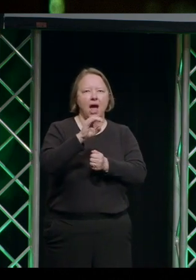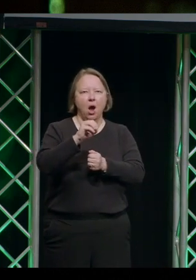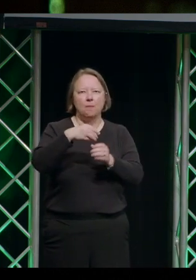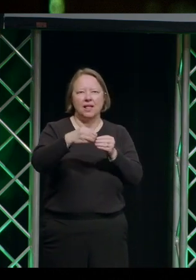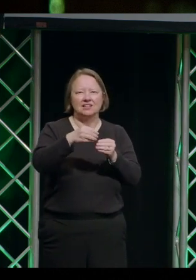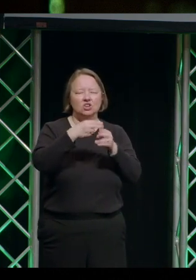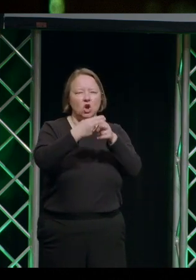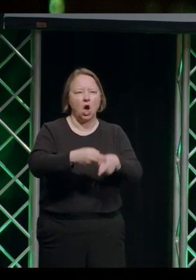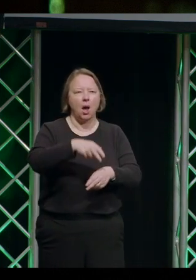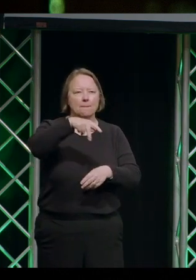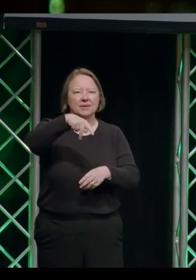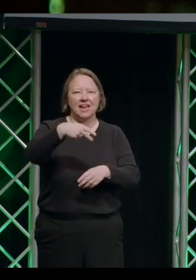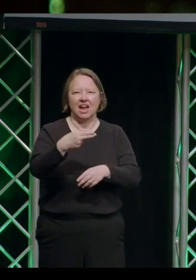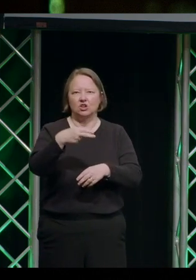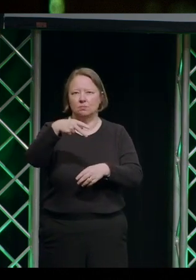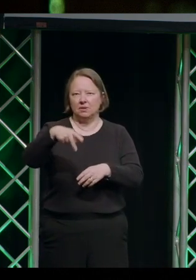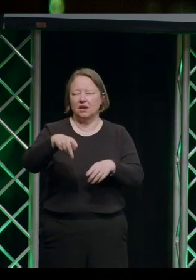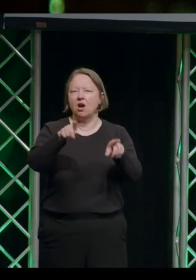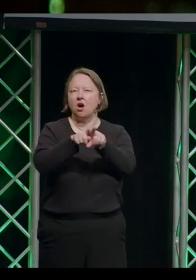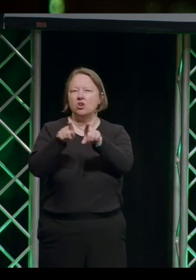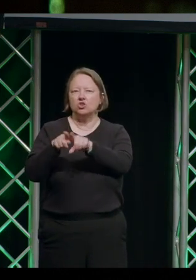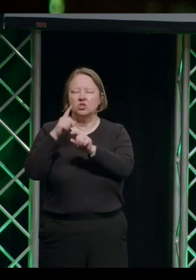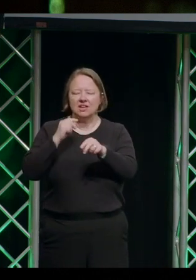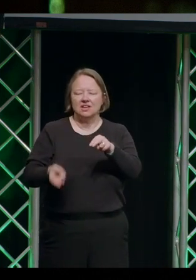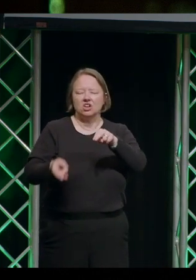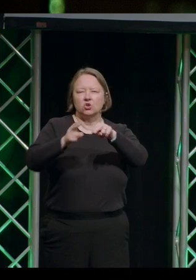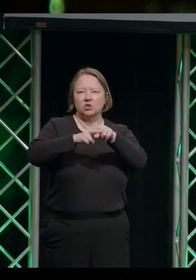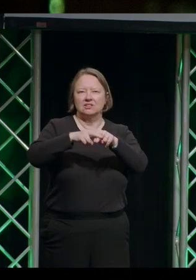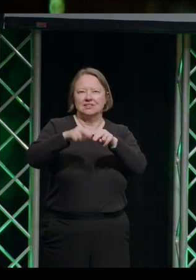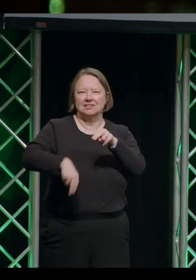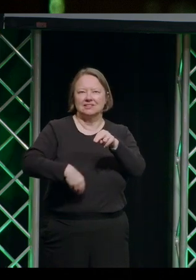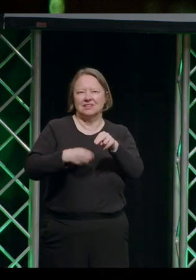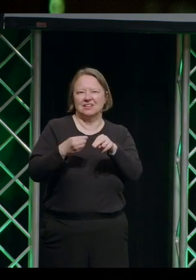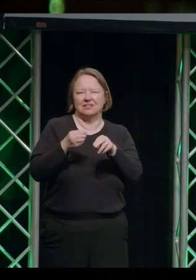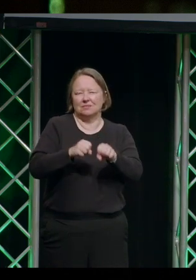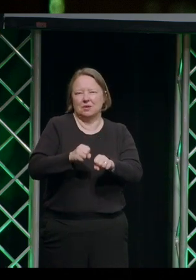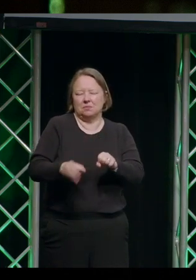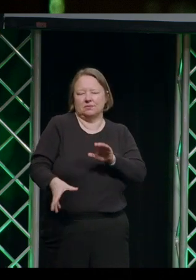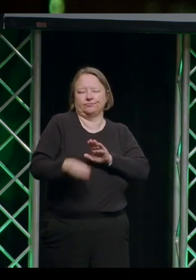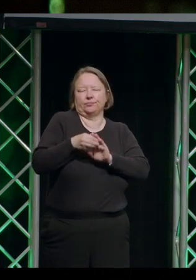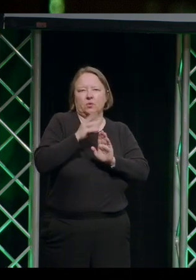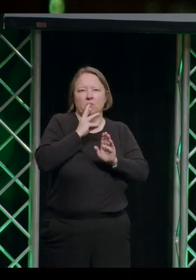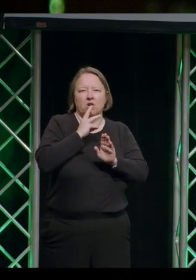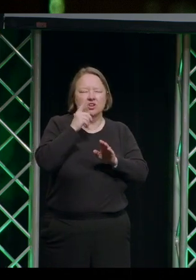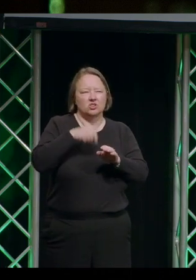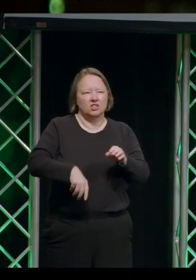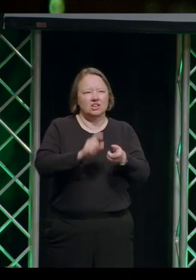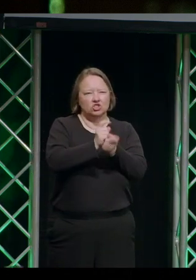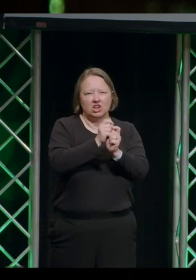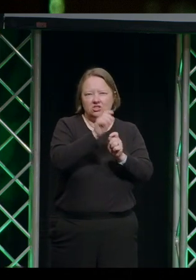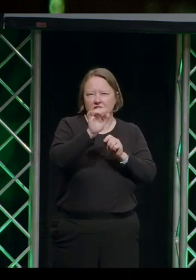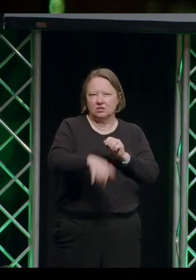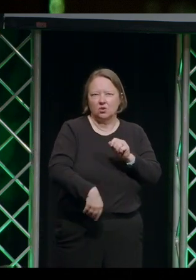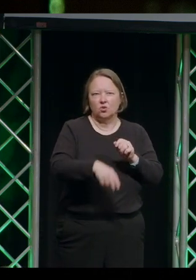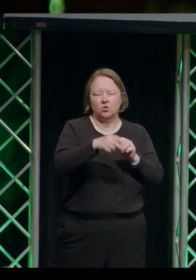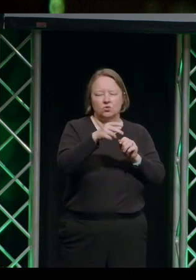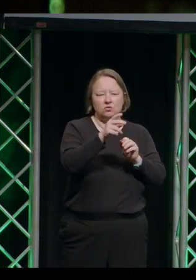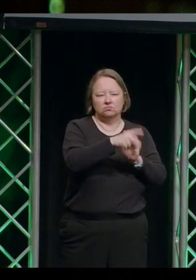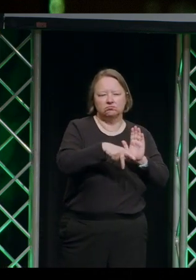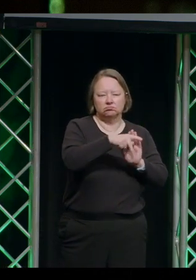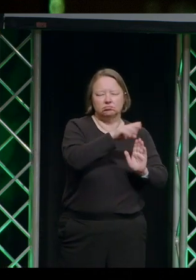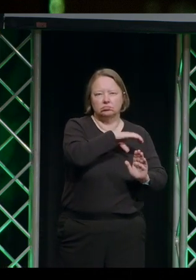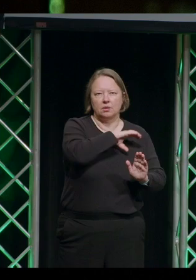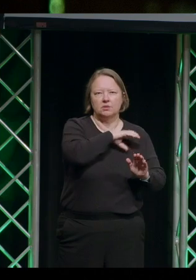called PHB, it also increases its hydrophobicity. And changing the ratios of PHB also changes the